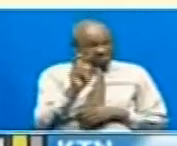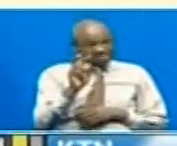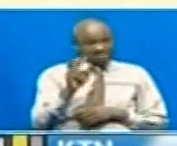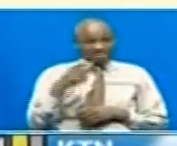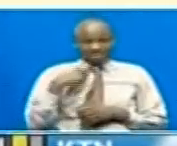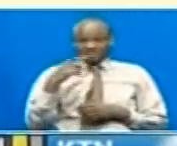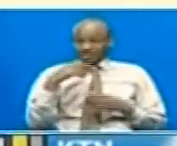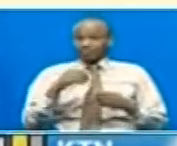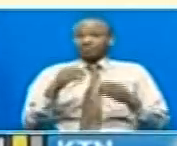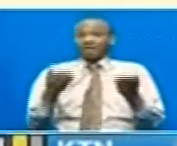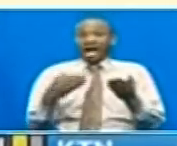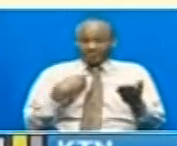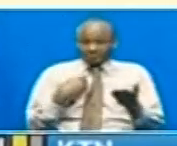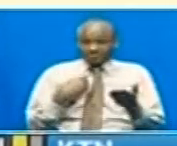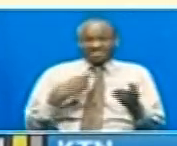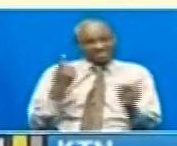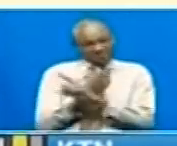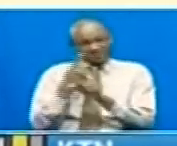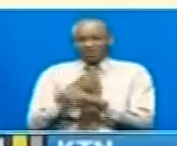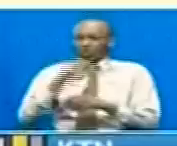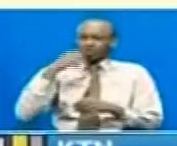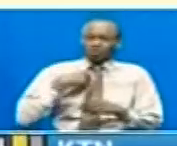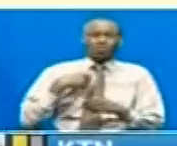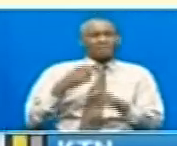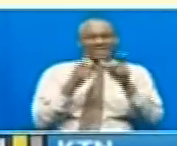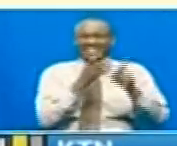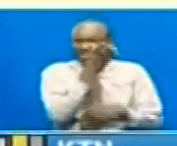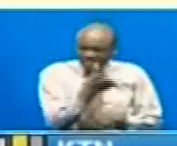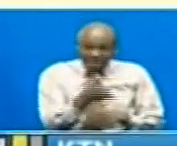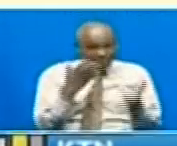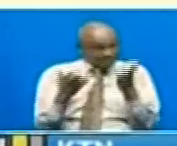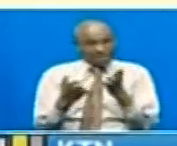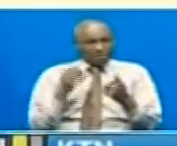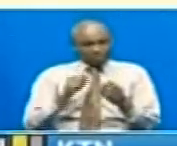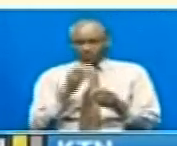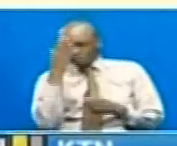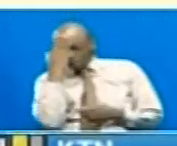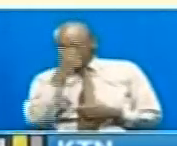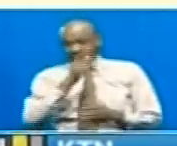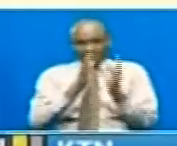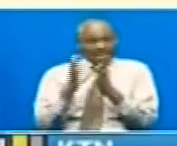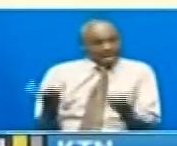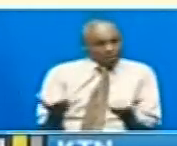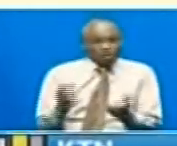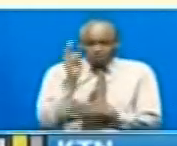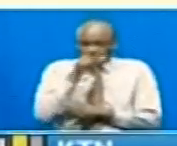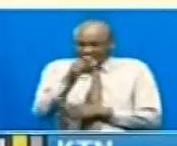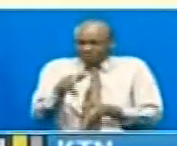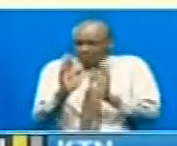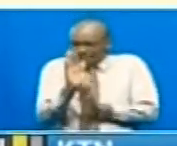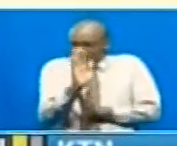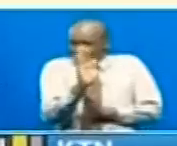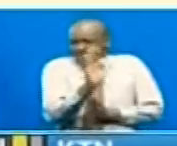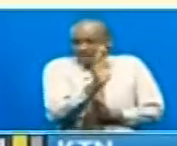ones that followed immediately, and then all the way to Mandera, there we could establish a pattern and use that pattern to